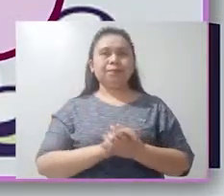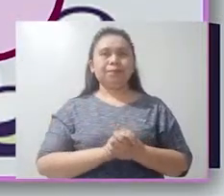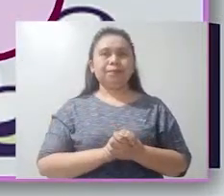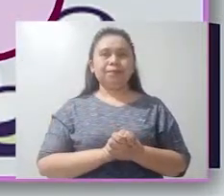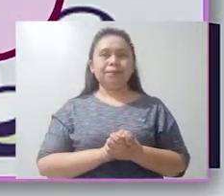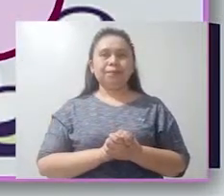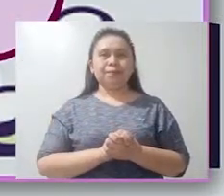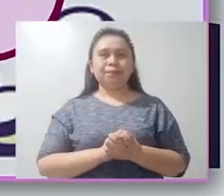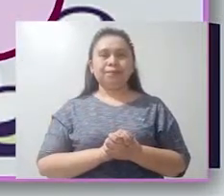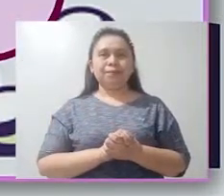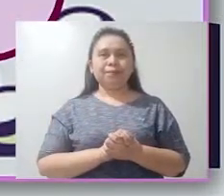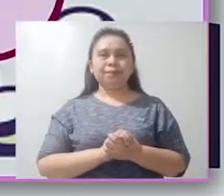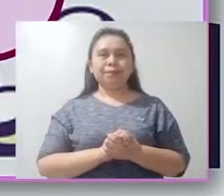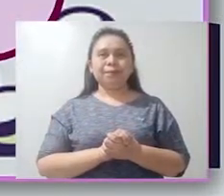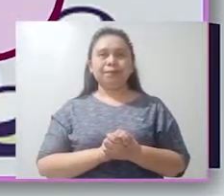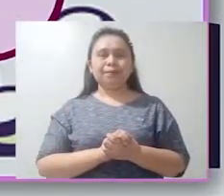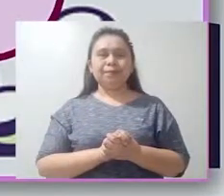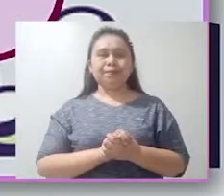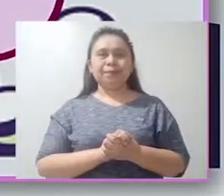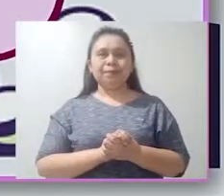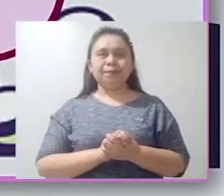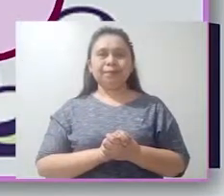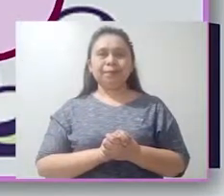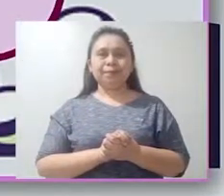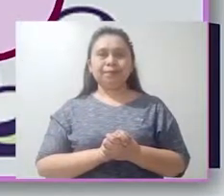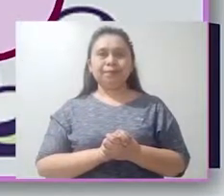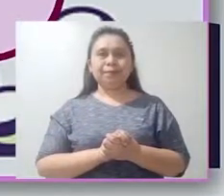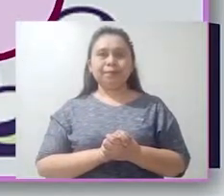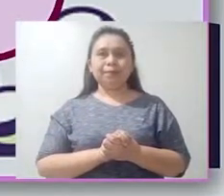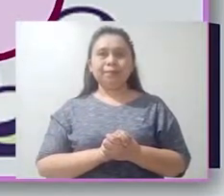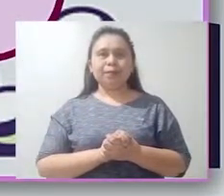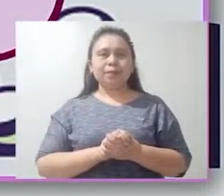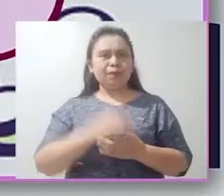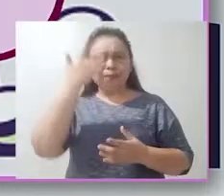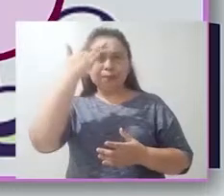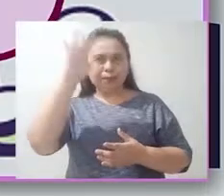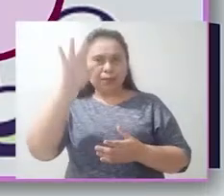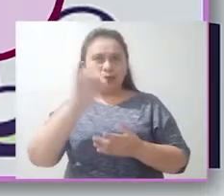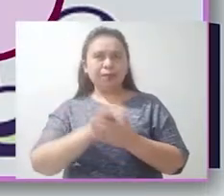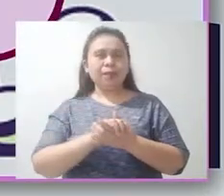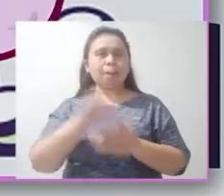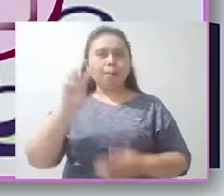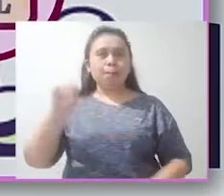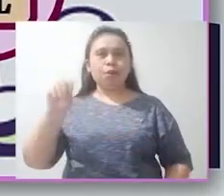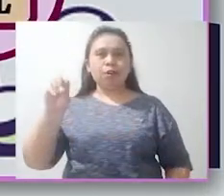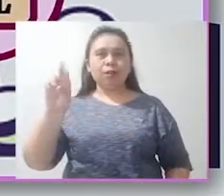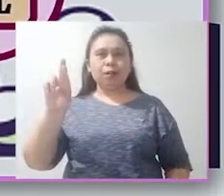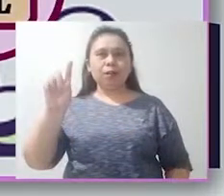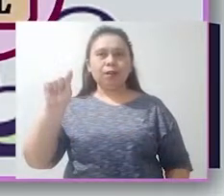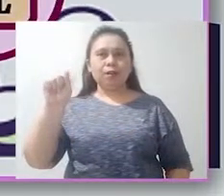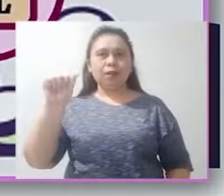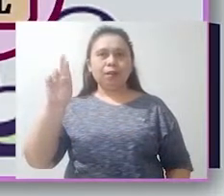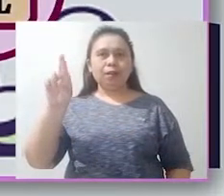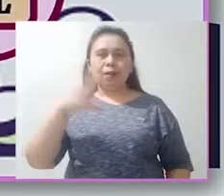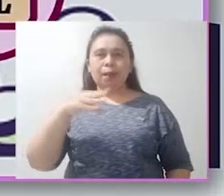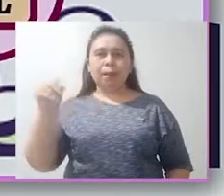Brilliant! mortar and